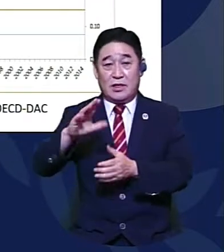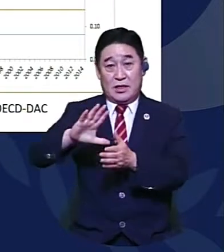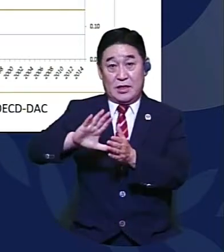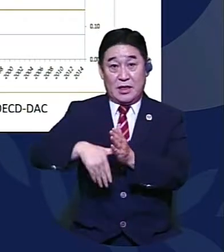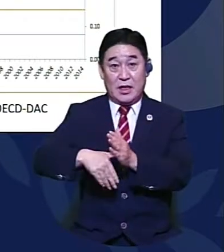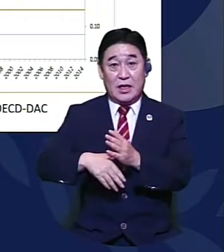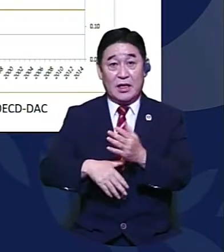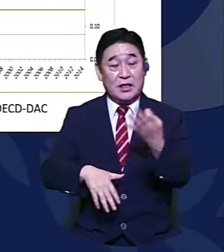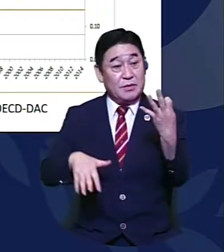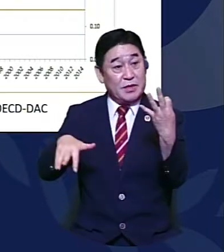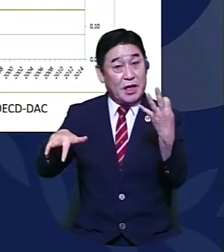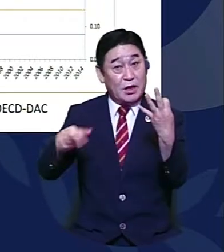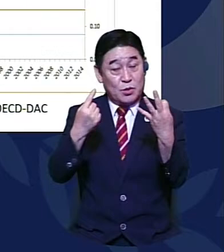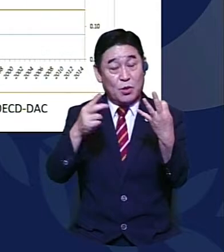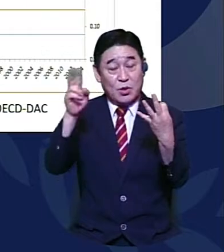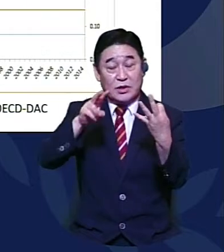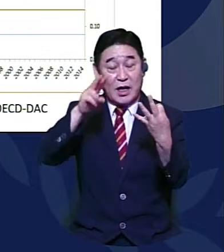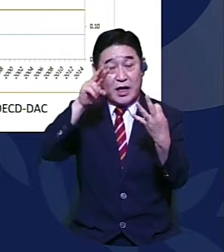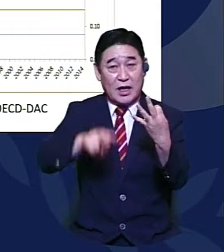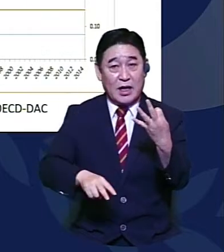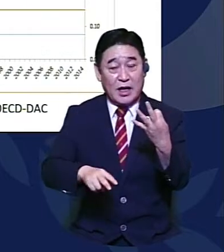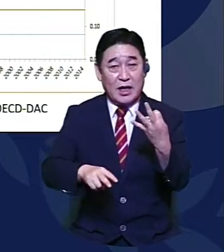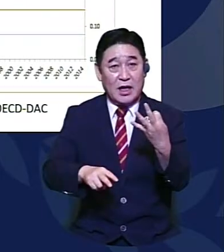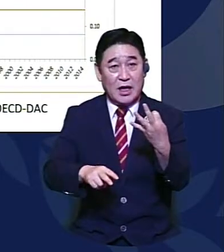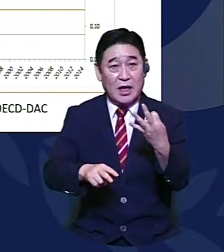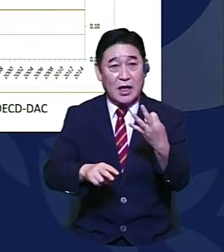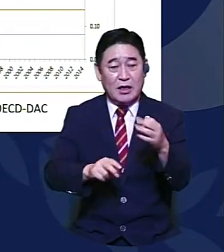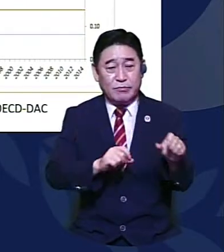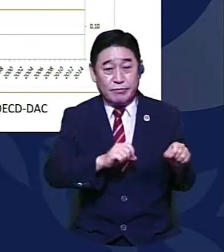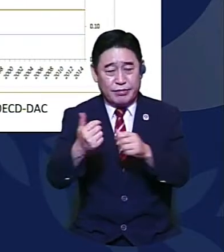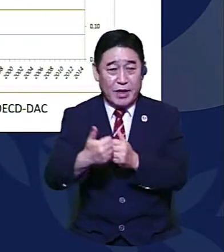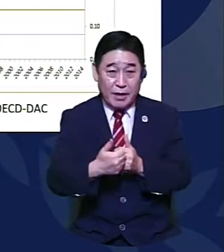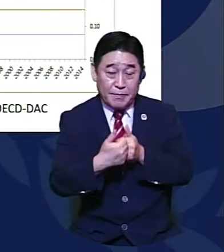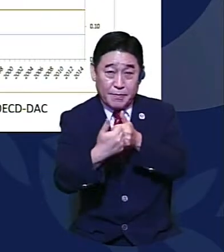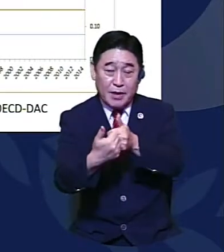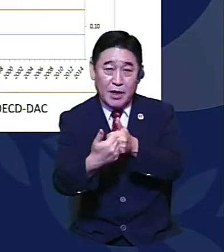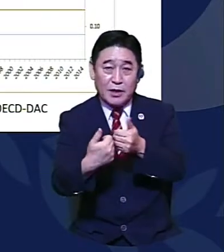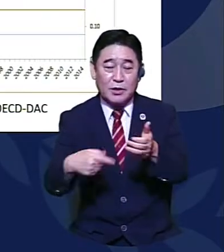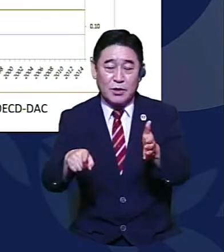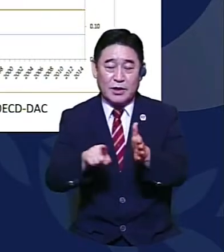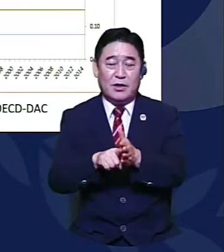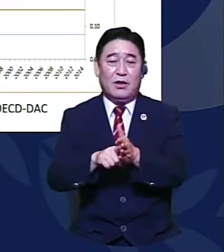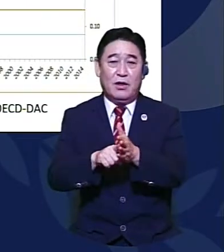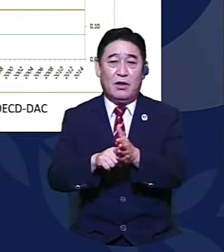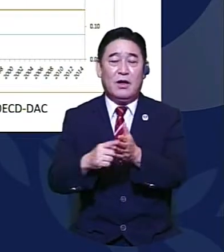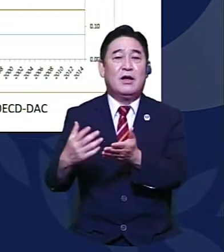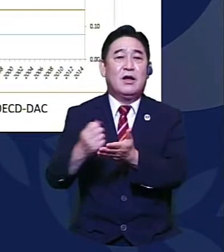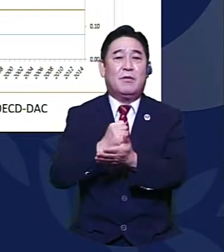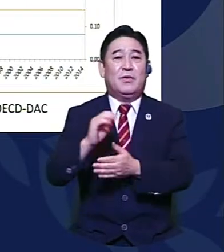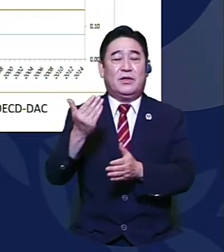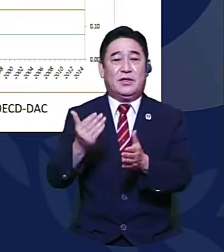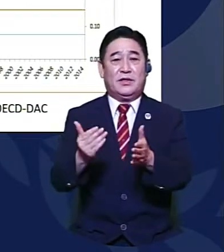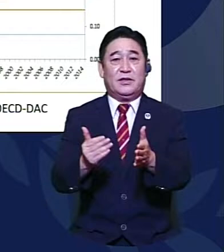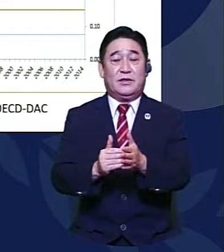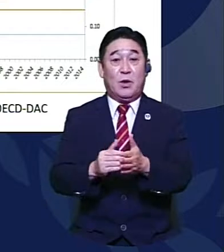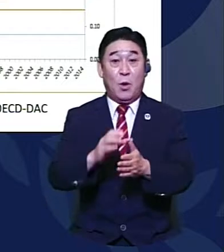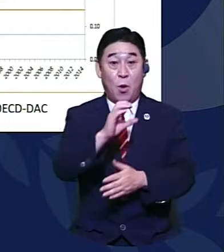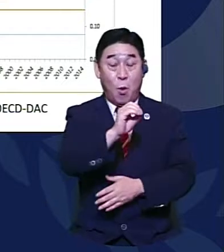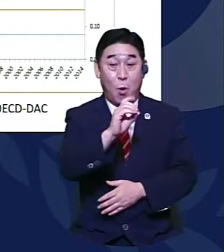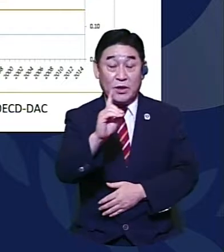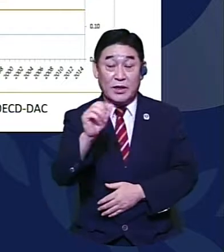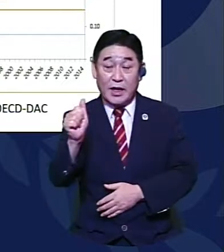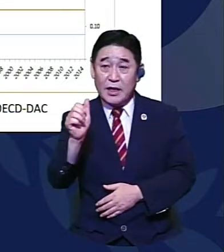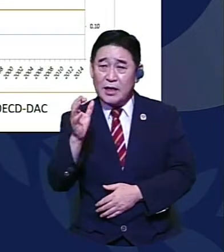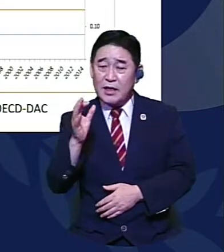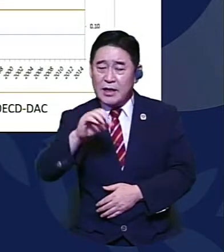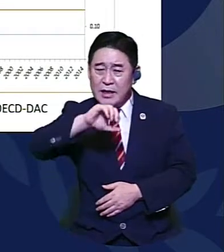mobilized by countries on COVID recovery. That far, far, far dwarfs the amount of ODA. But